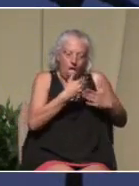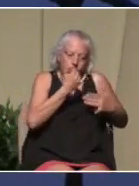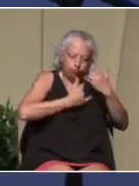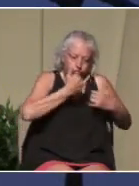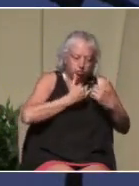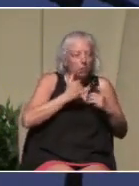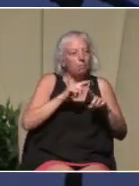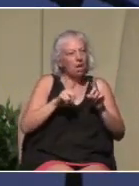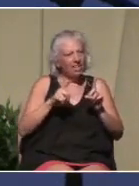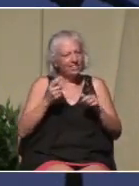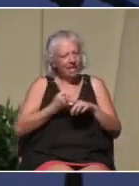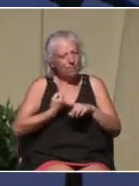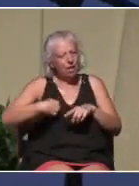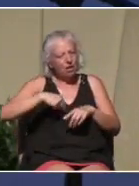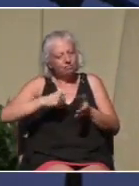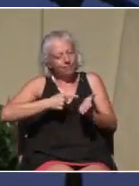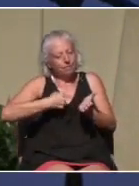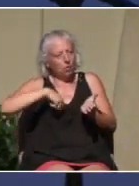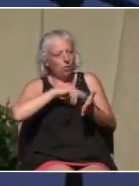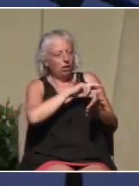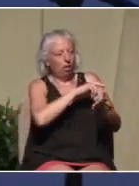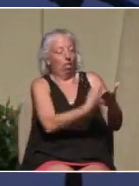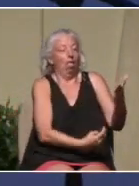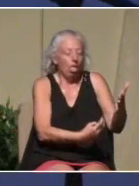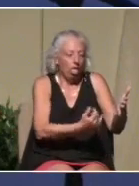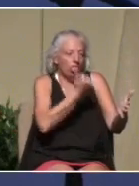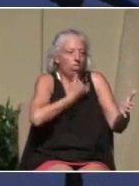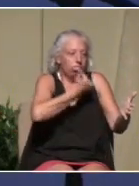And Jesus says, I get you. I get you.